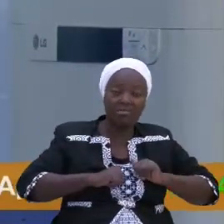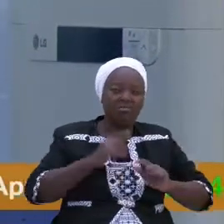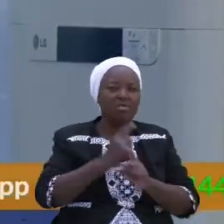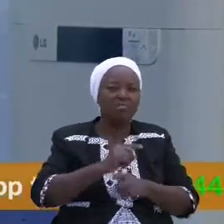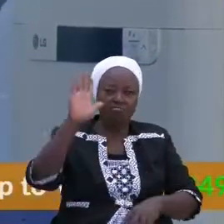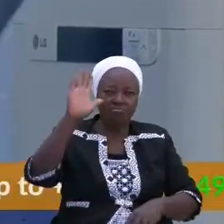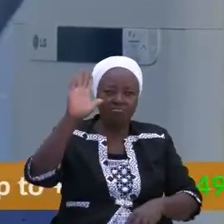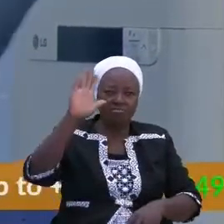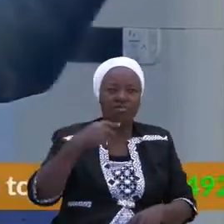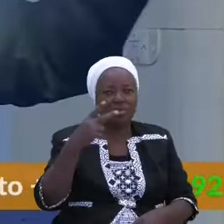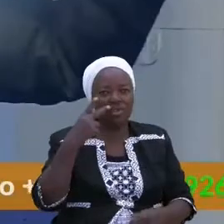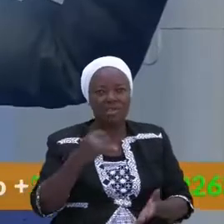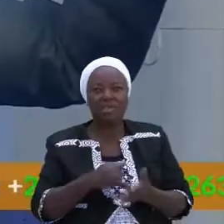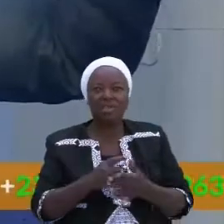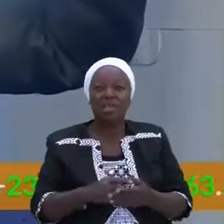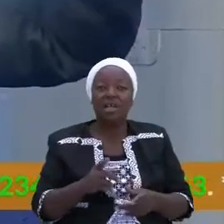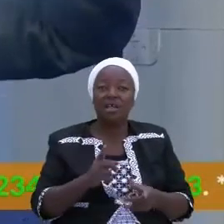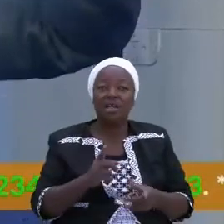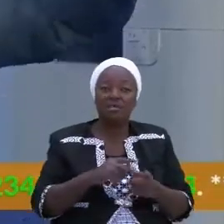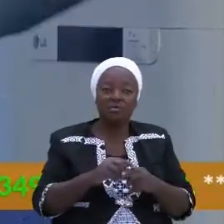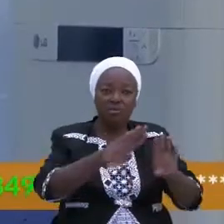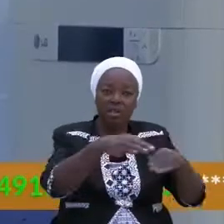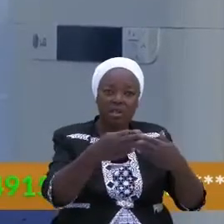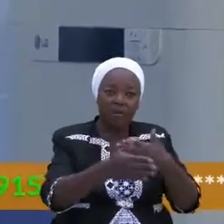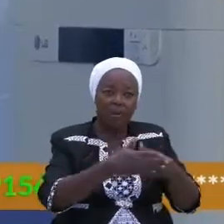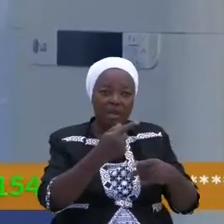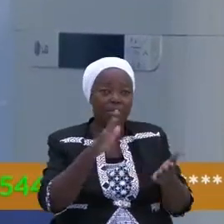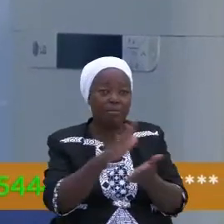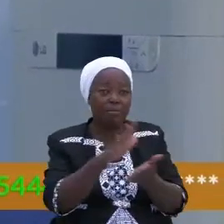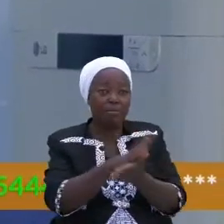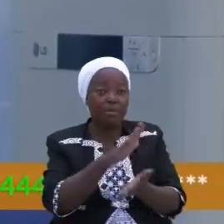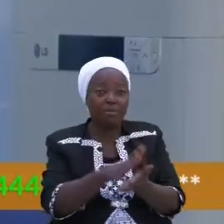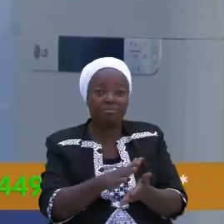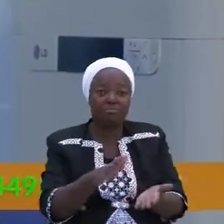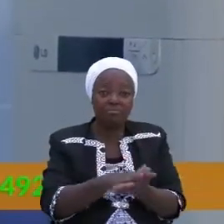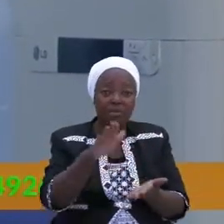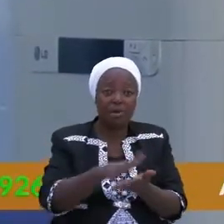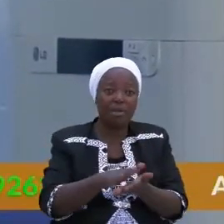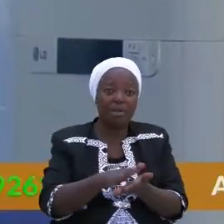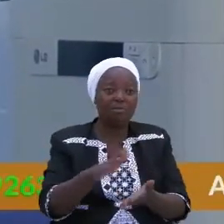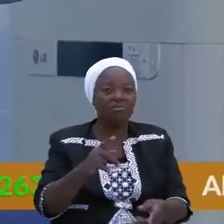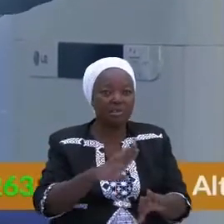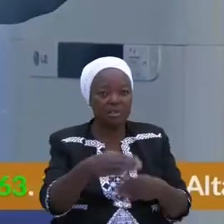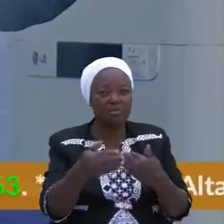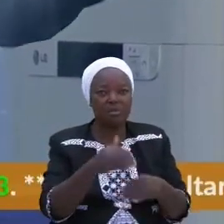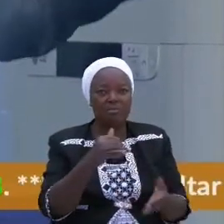and if no one has taken your own sleep can you wave your sleep up